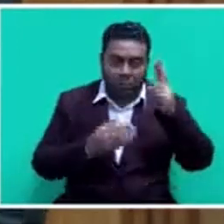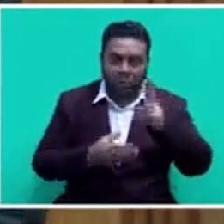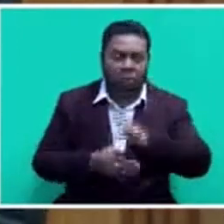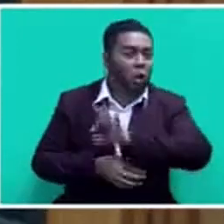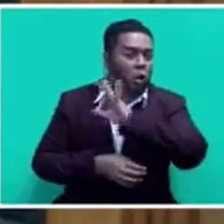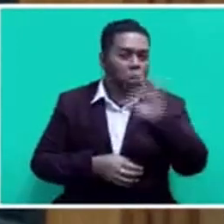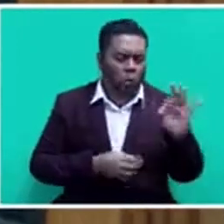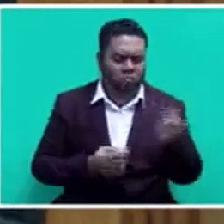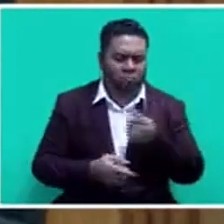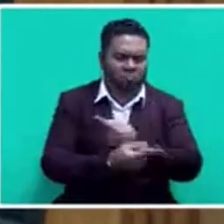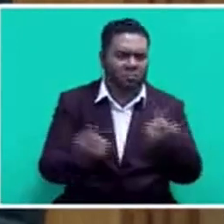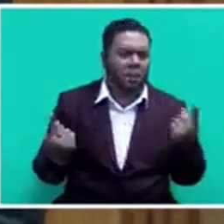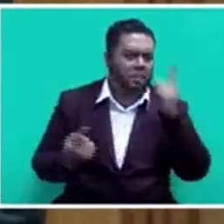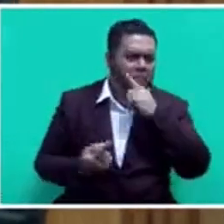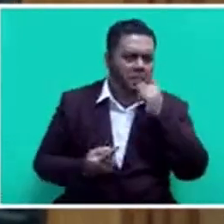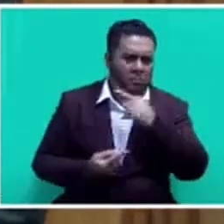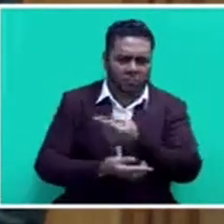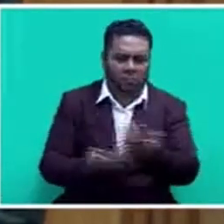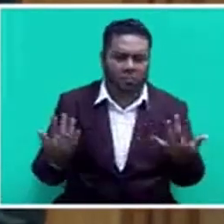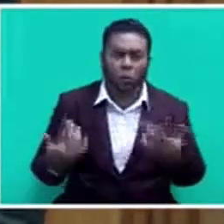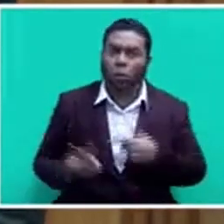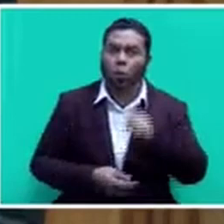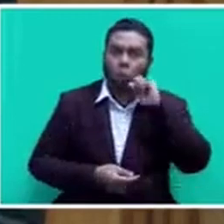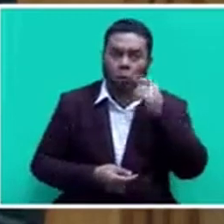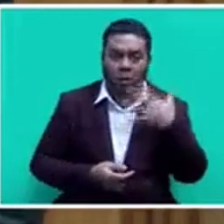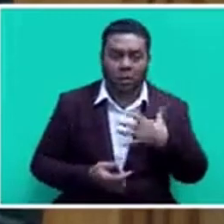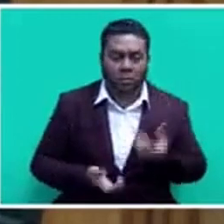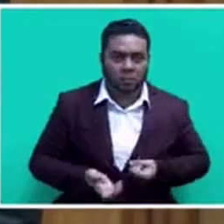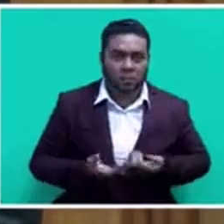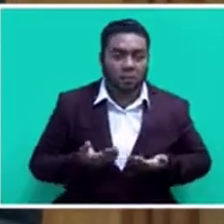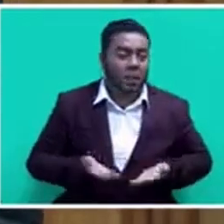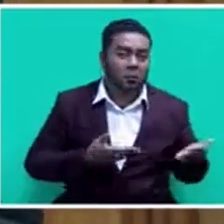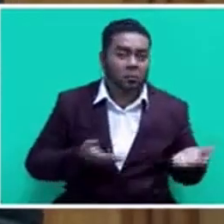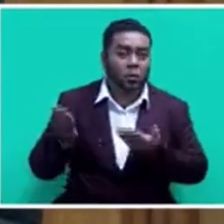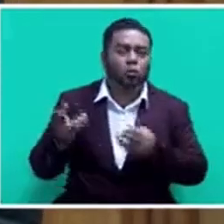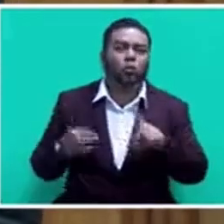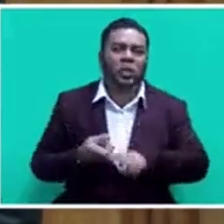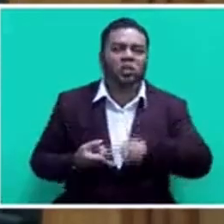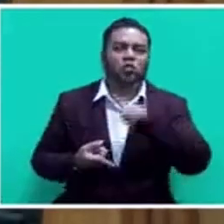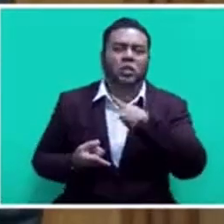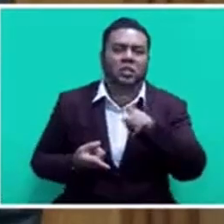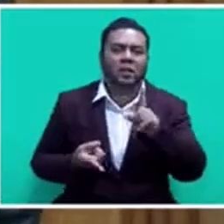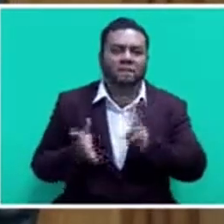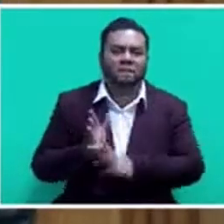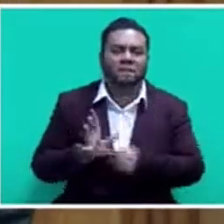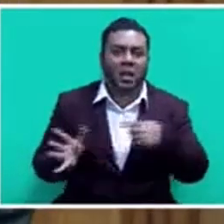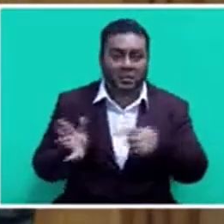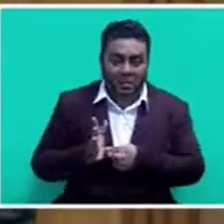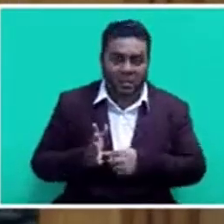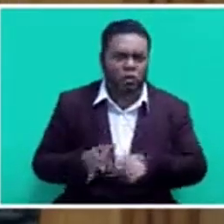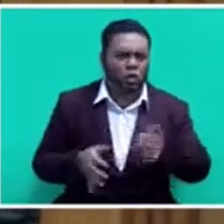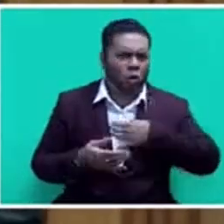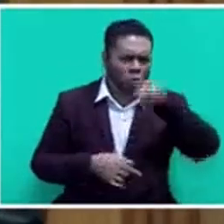no ordinary citizens of this country will ever make a submission to government to increase VAT. So the